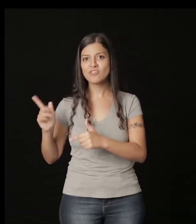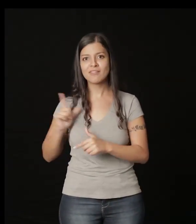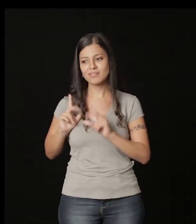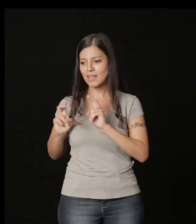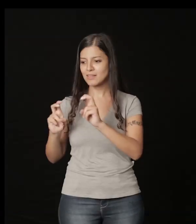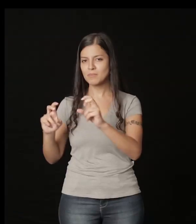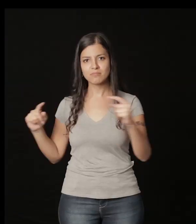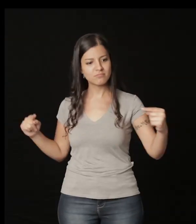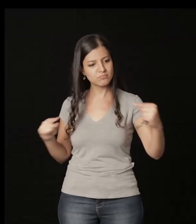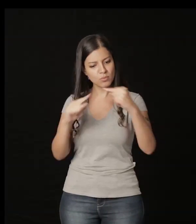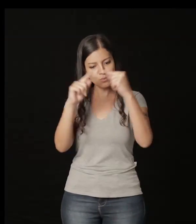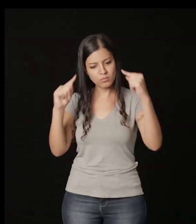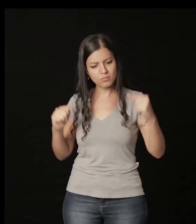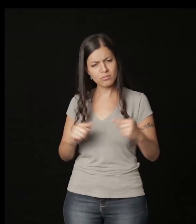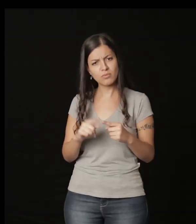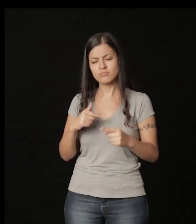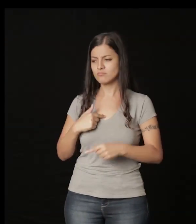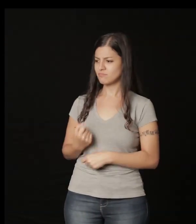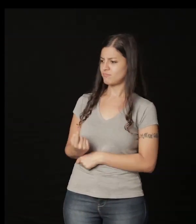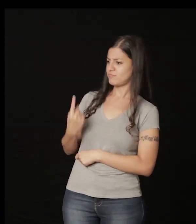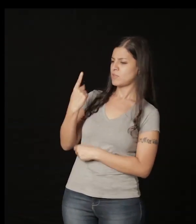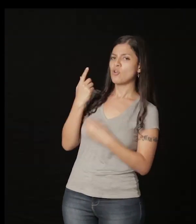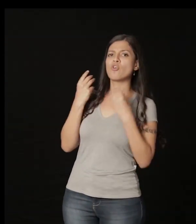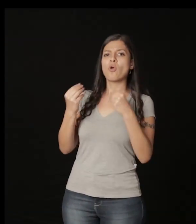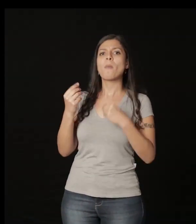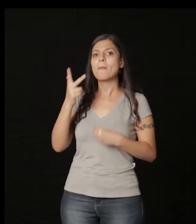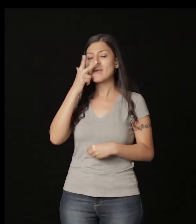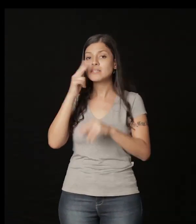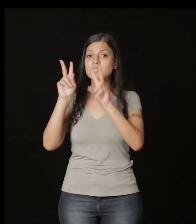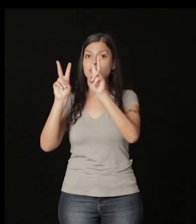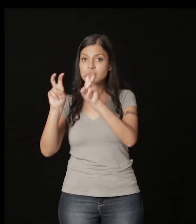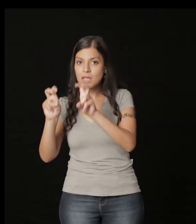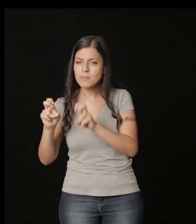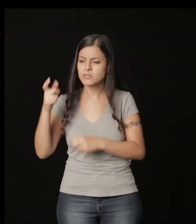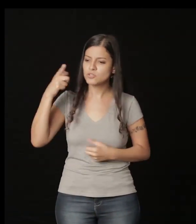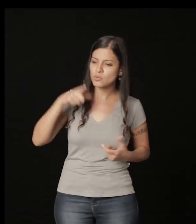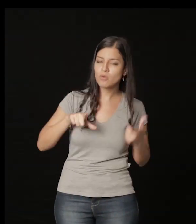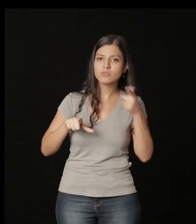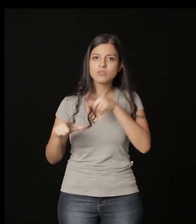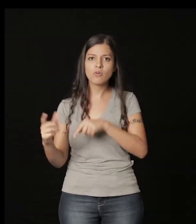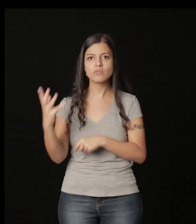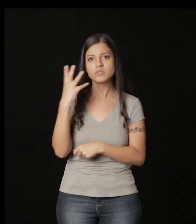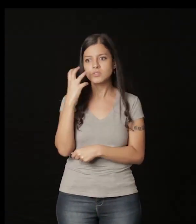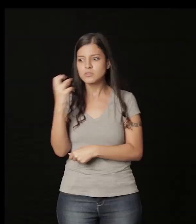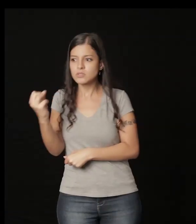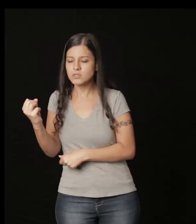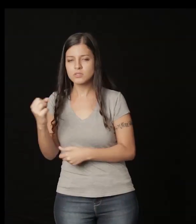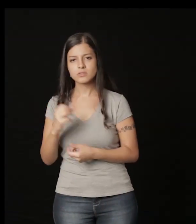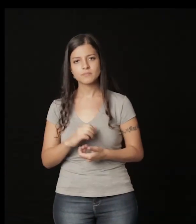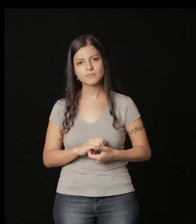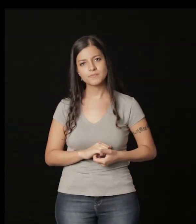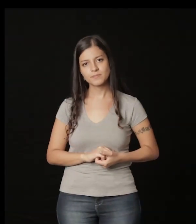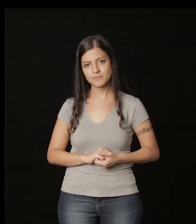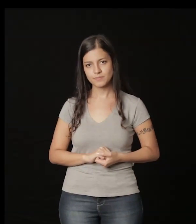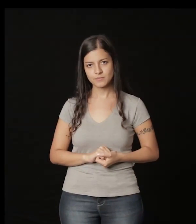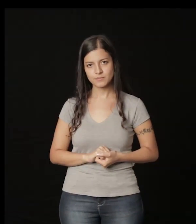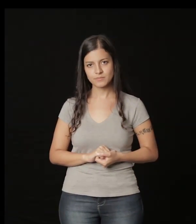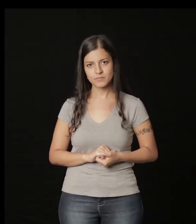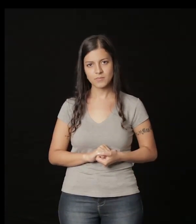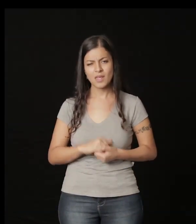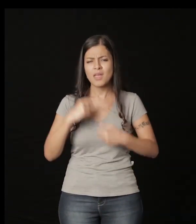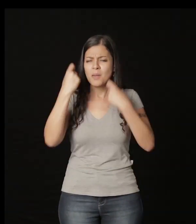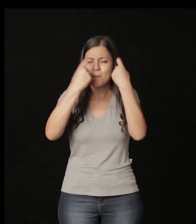just a real kind of mystery to me how these themes keep coming up and up again. The same concerns keep coming